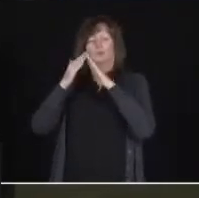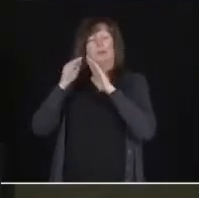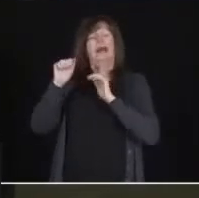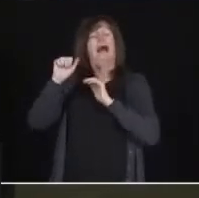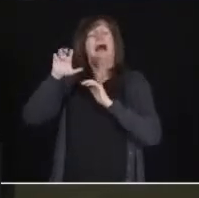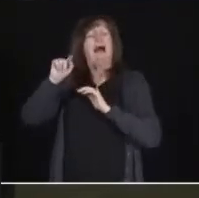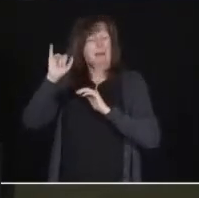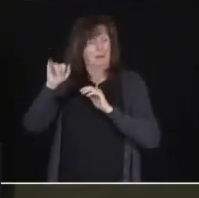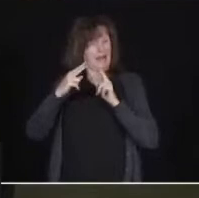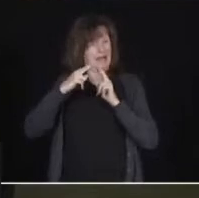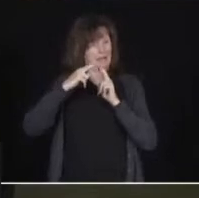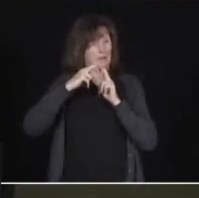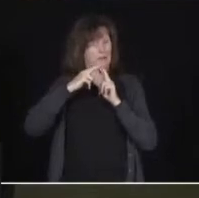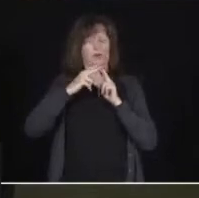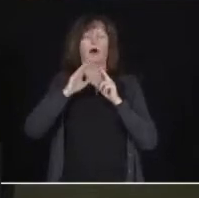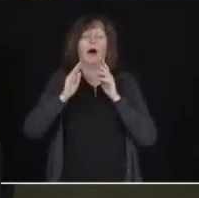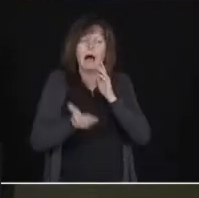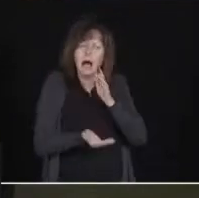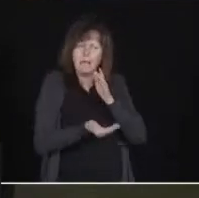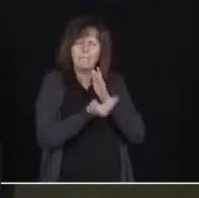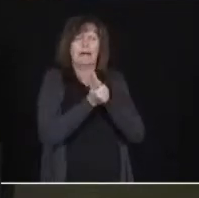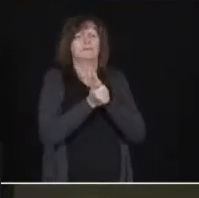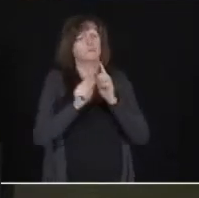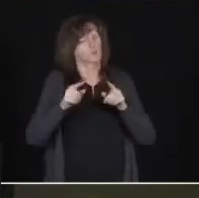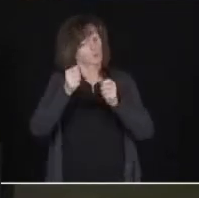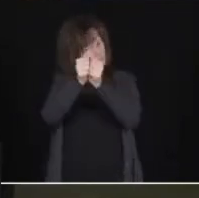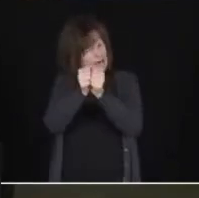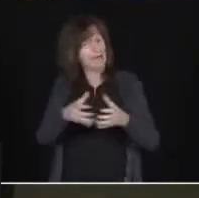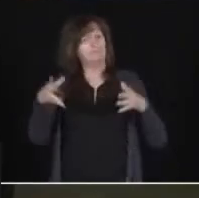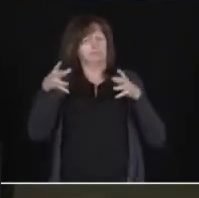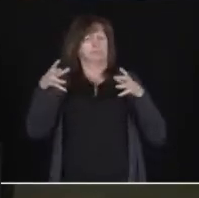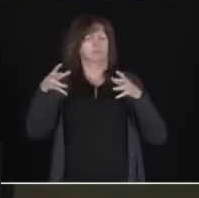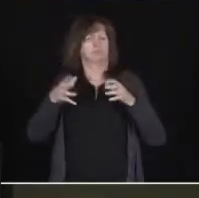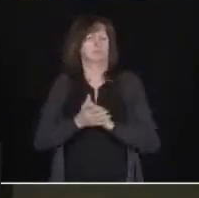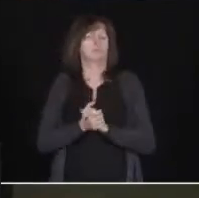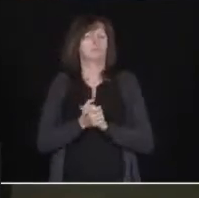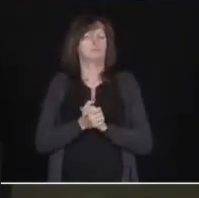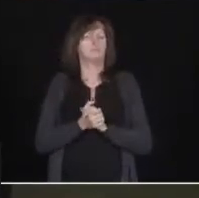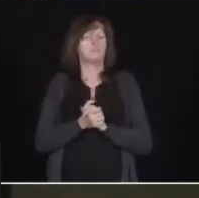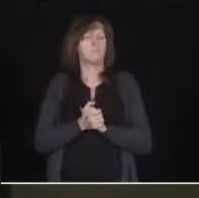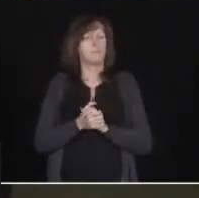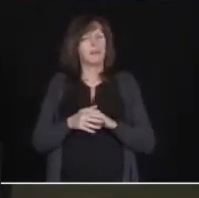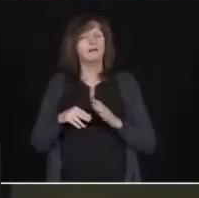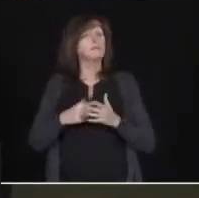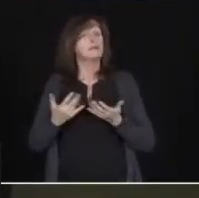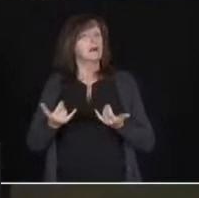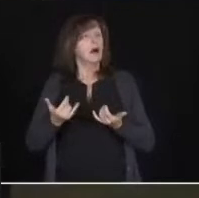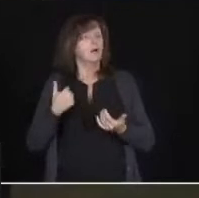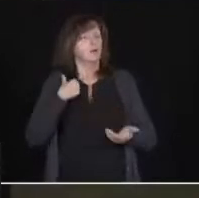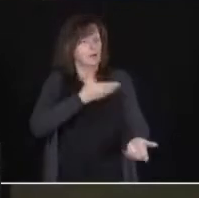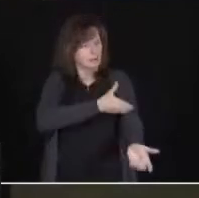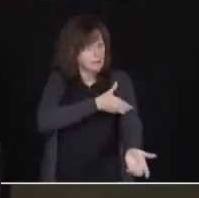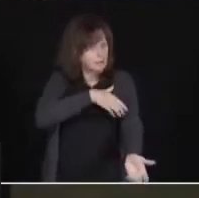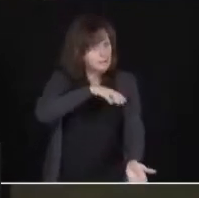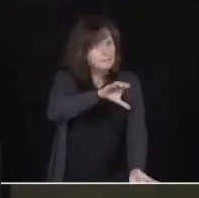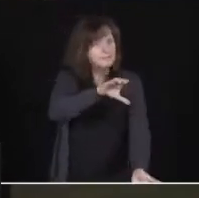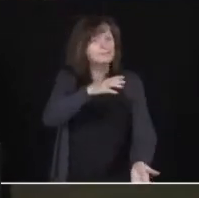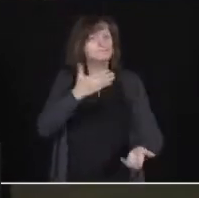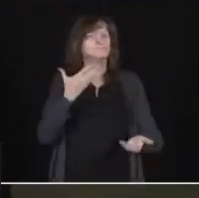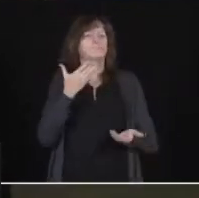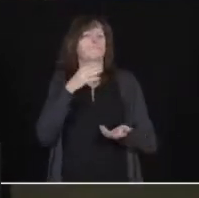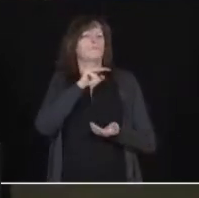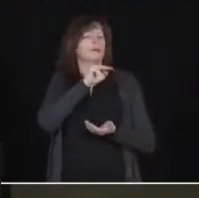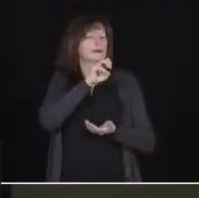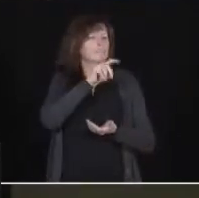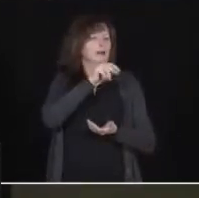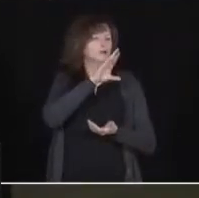projects. These amendments would allow our government to delegate authority to Metrolinx and other public bodies to enter into new types